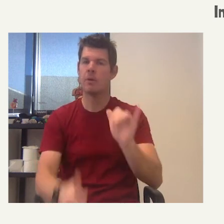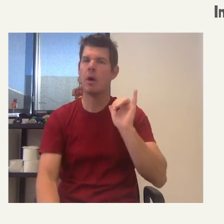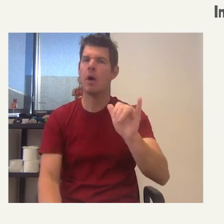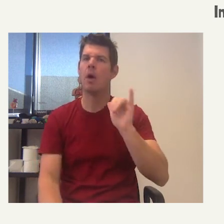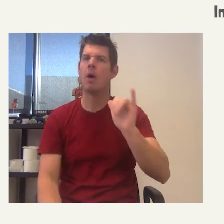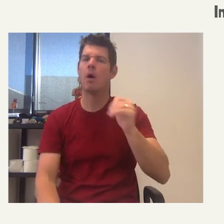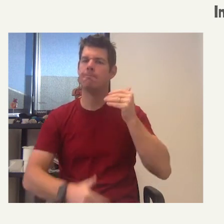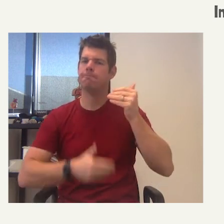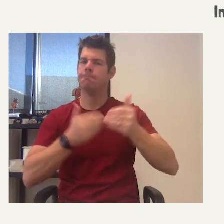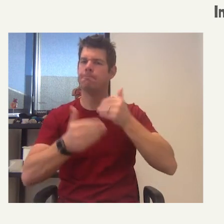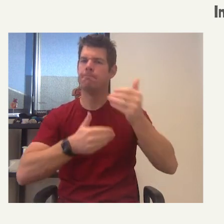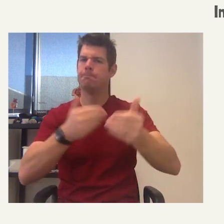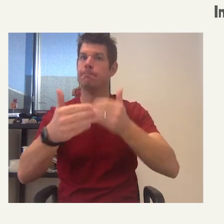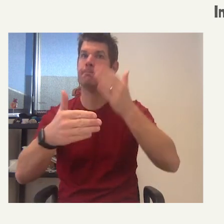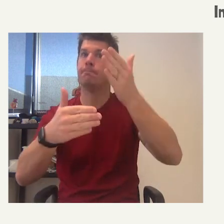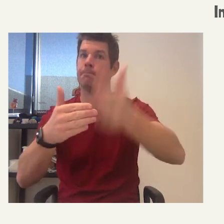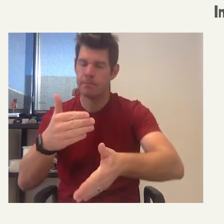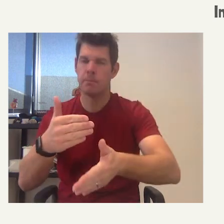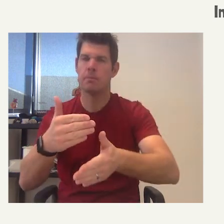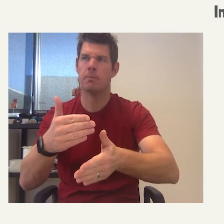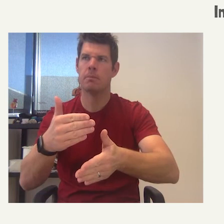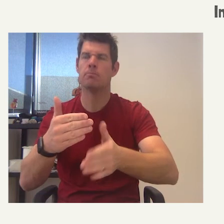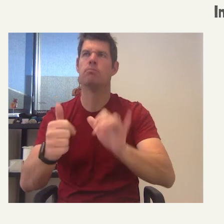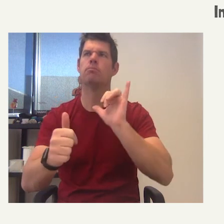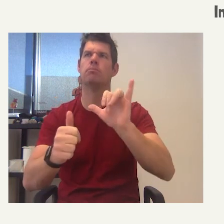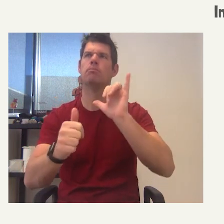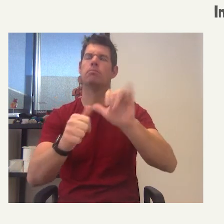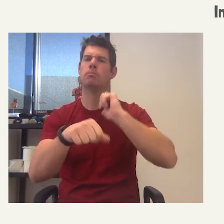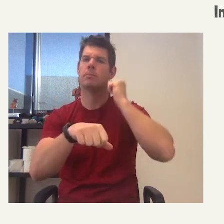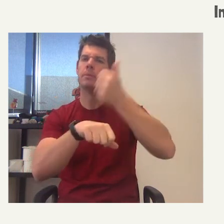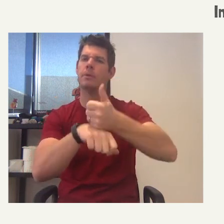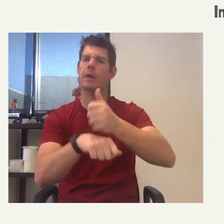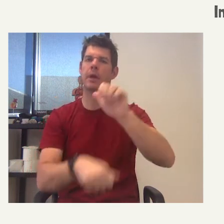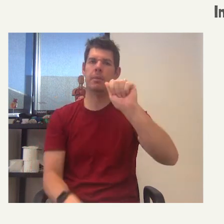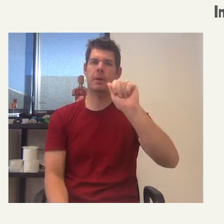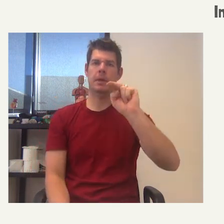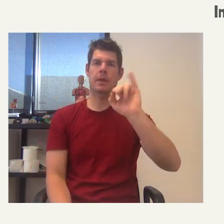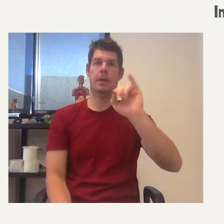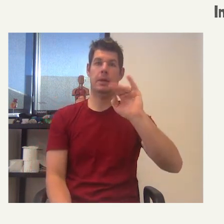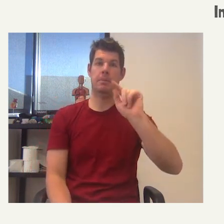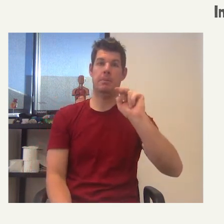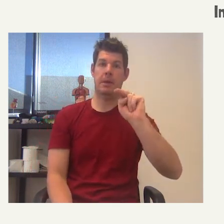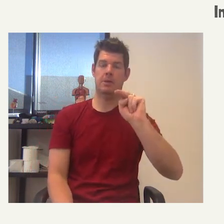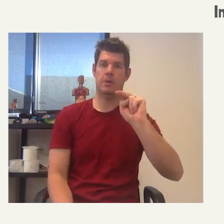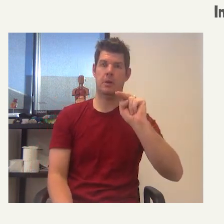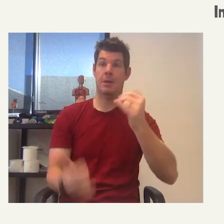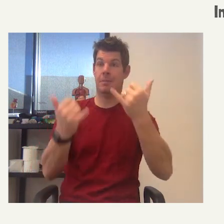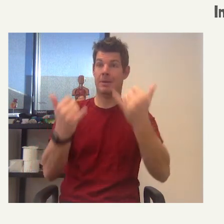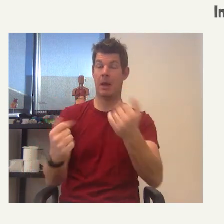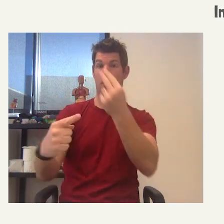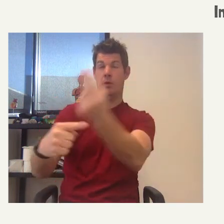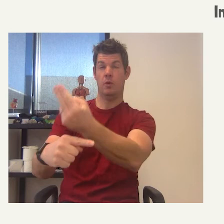first iteration of a design, create this animation that goes over and over again. But now as we've used